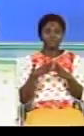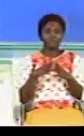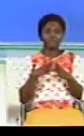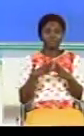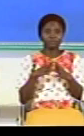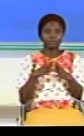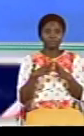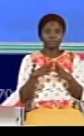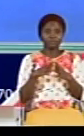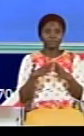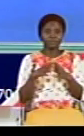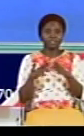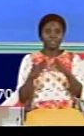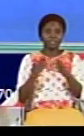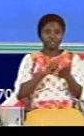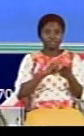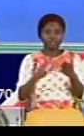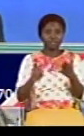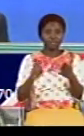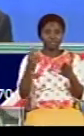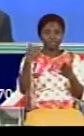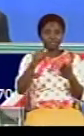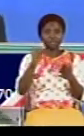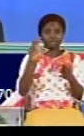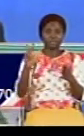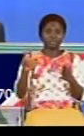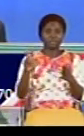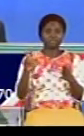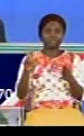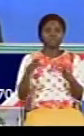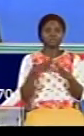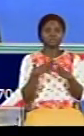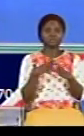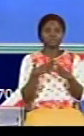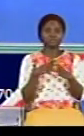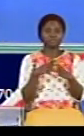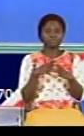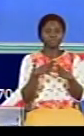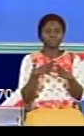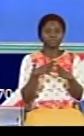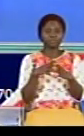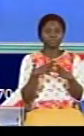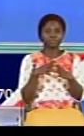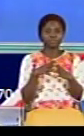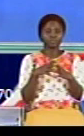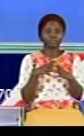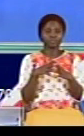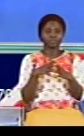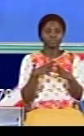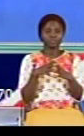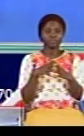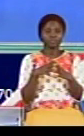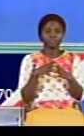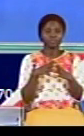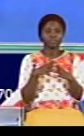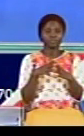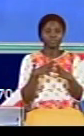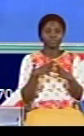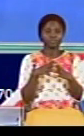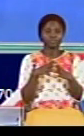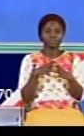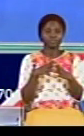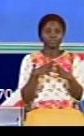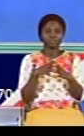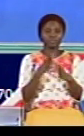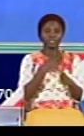verse 13. First Samuel chapter 15. Reading from verse 13. And Samuel